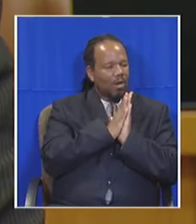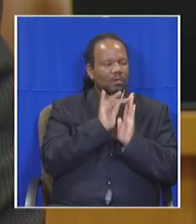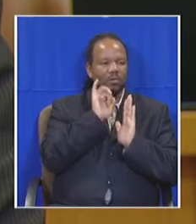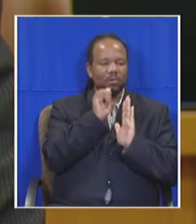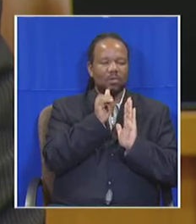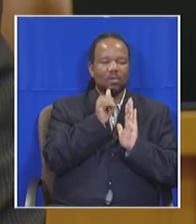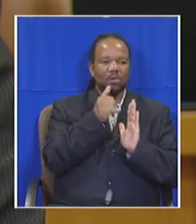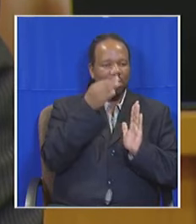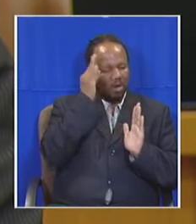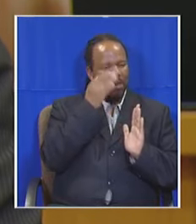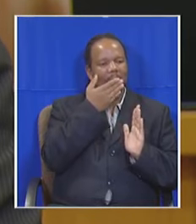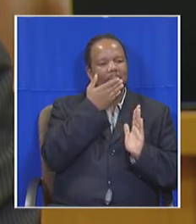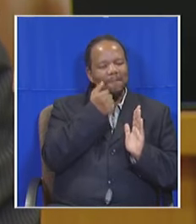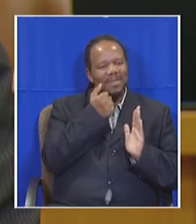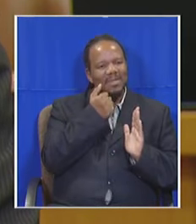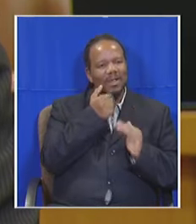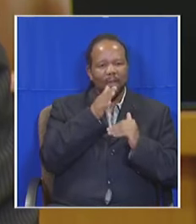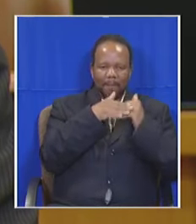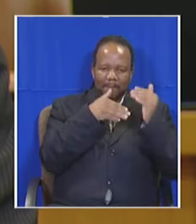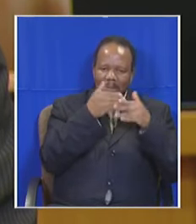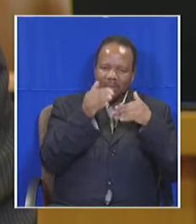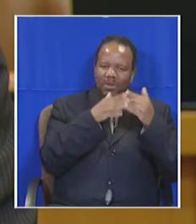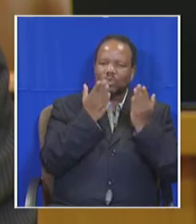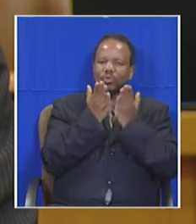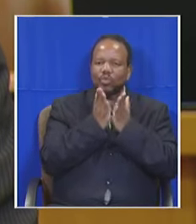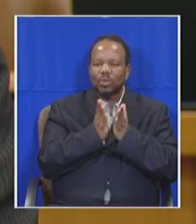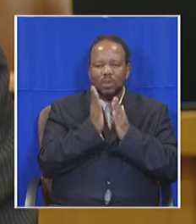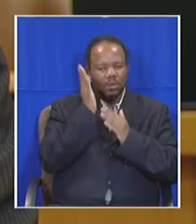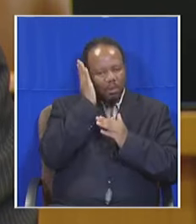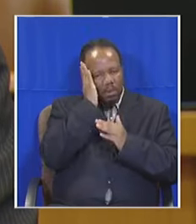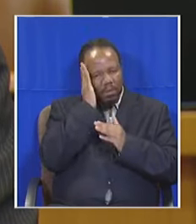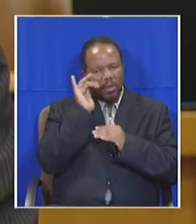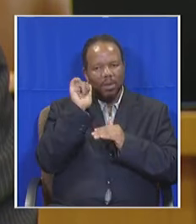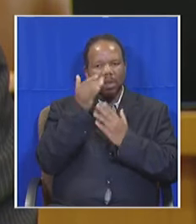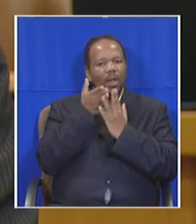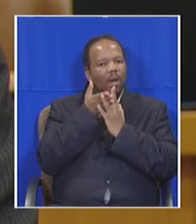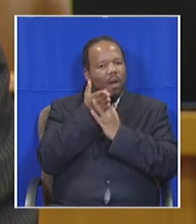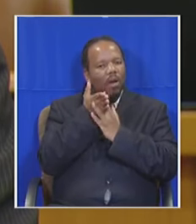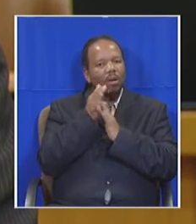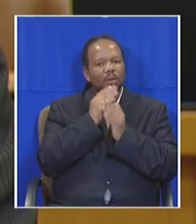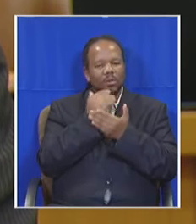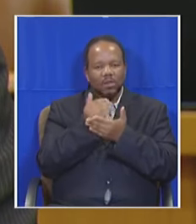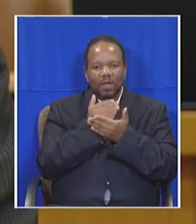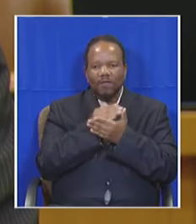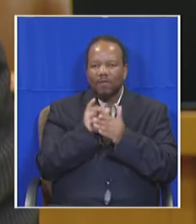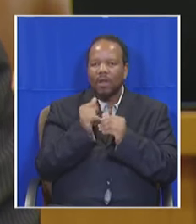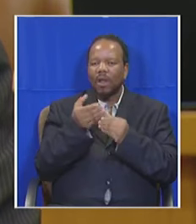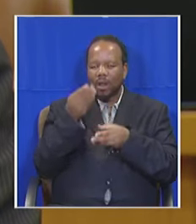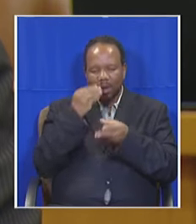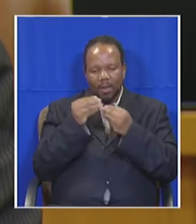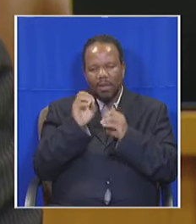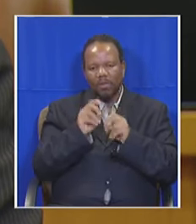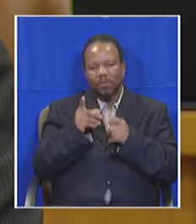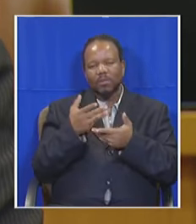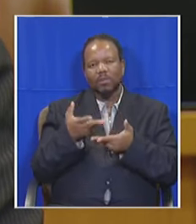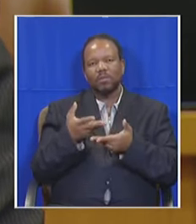and maintenance of student accommodation in order to ensure access to a safe learning environment and the educational opportunities offered